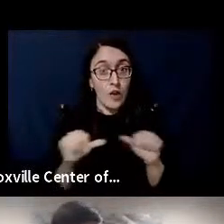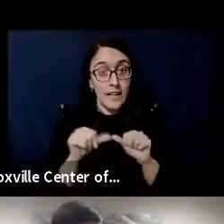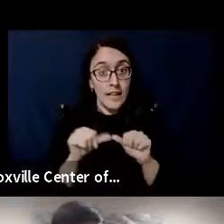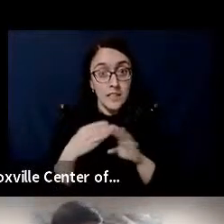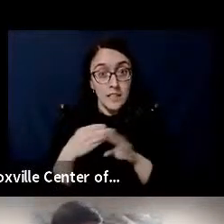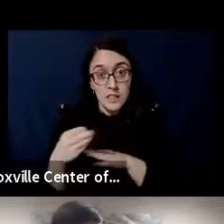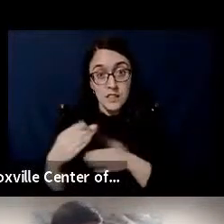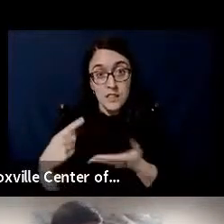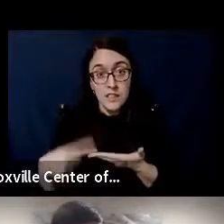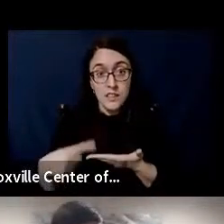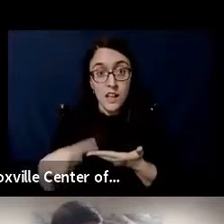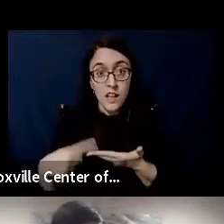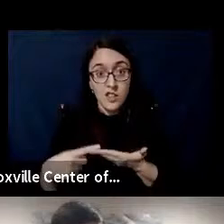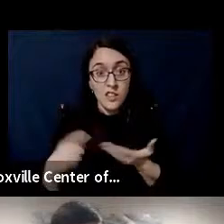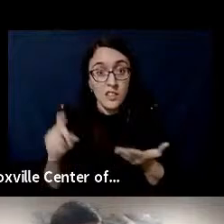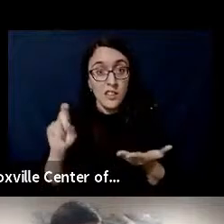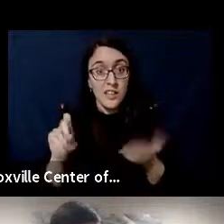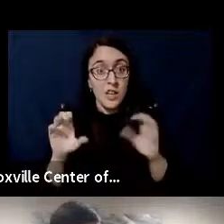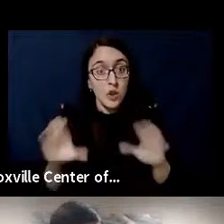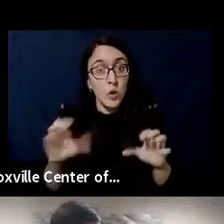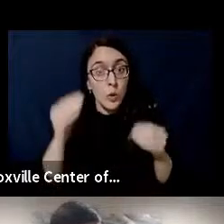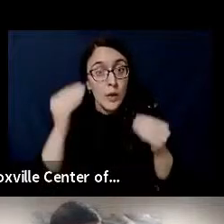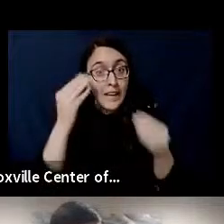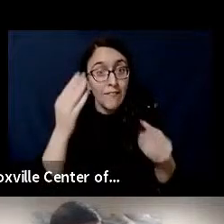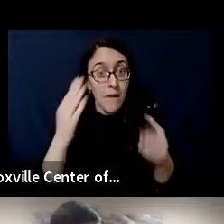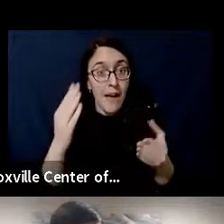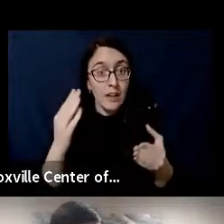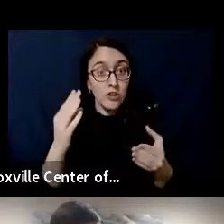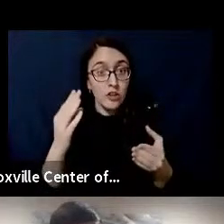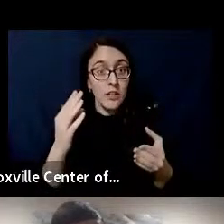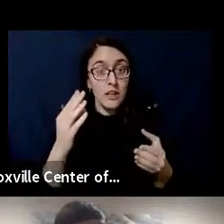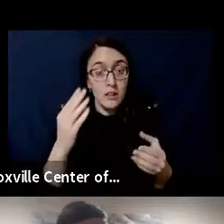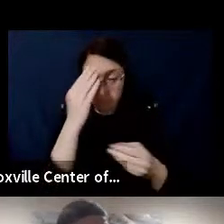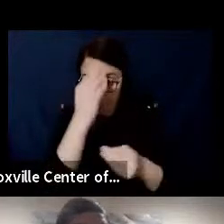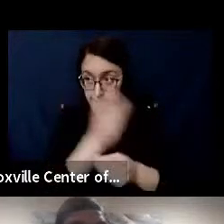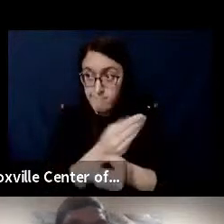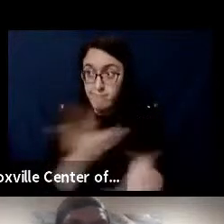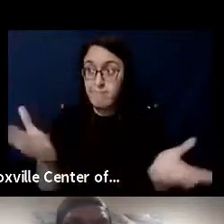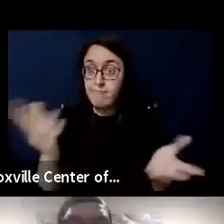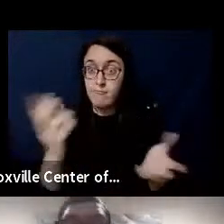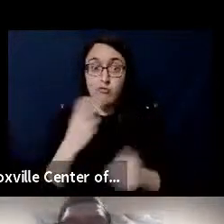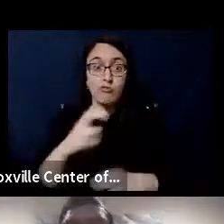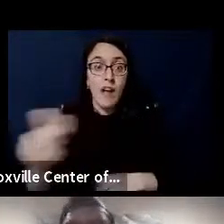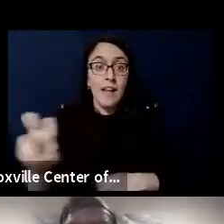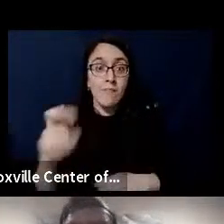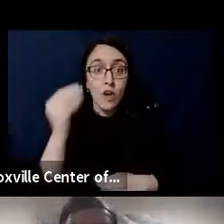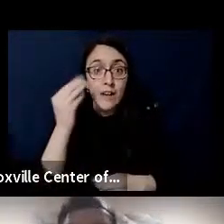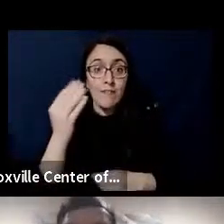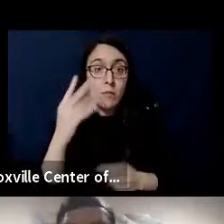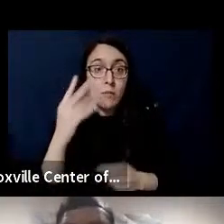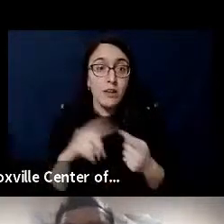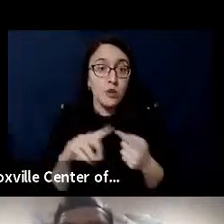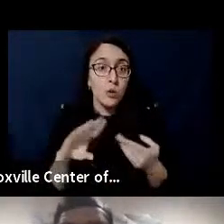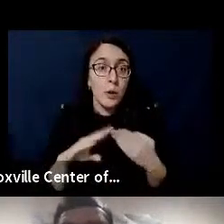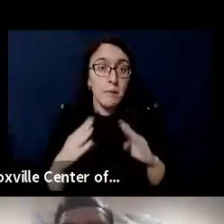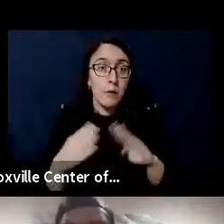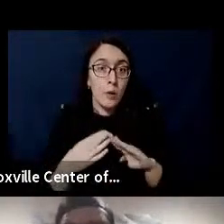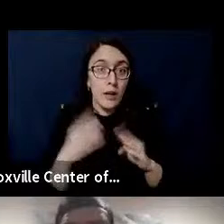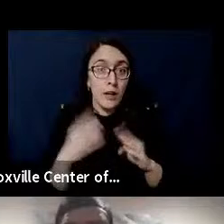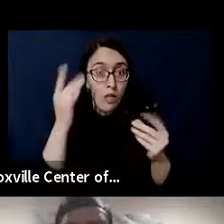we need to do information transfer to the community to be valuable? Thoughts about that from our